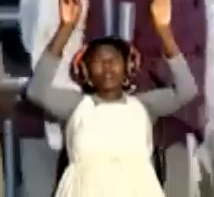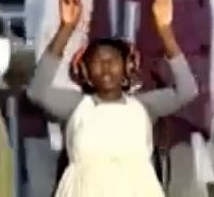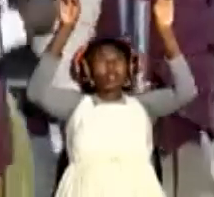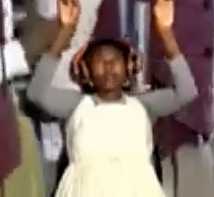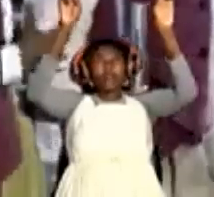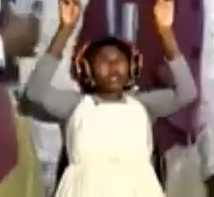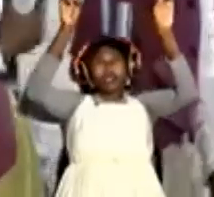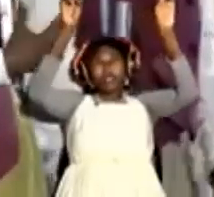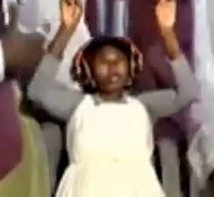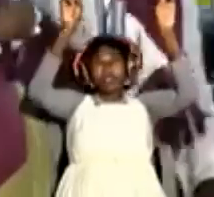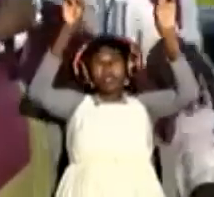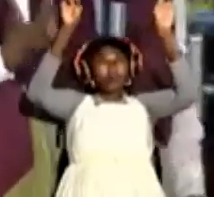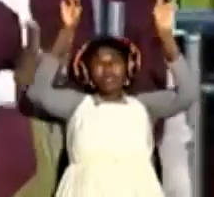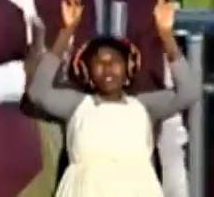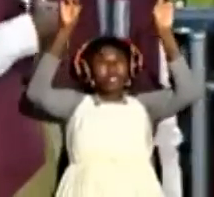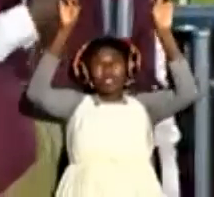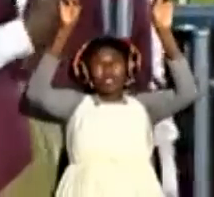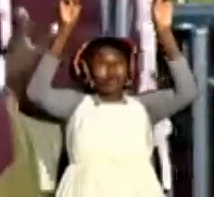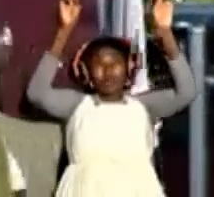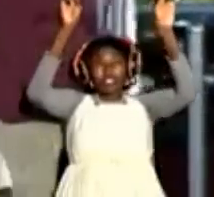Where are you?